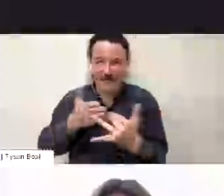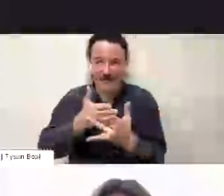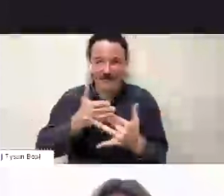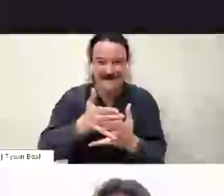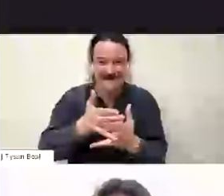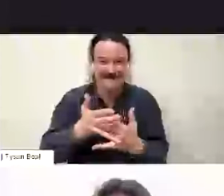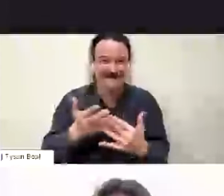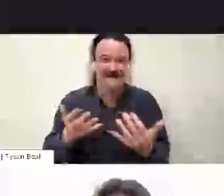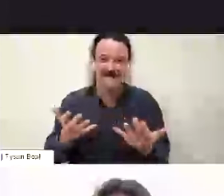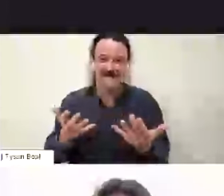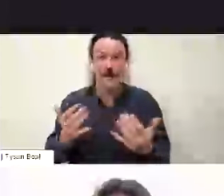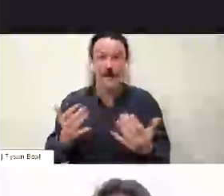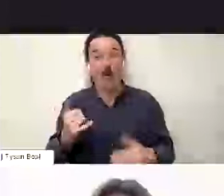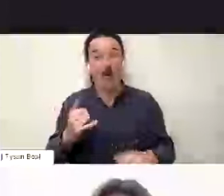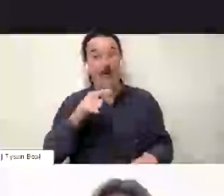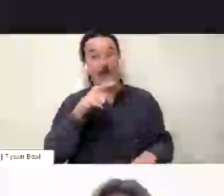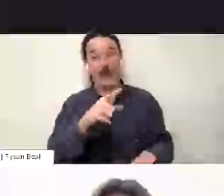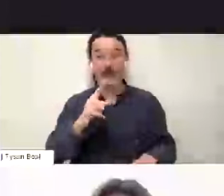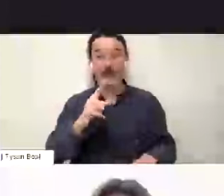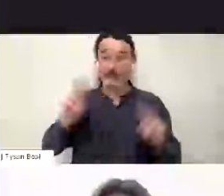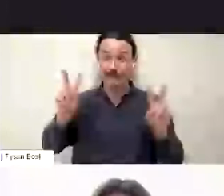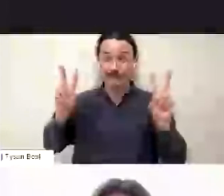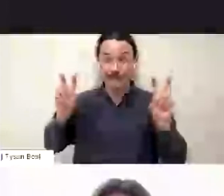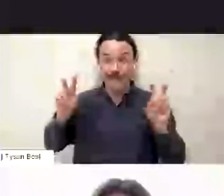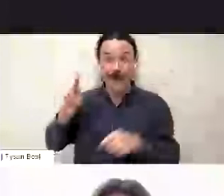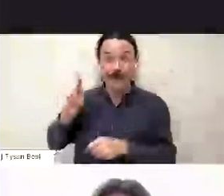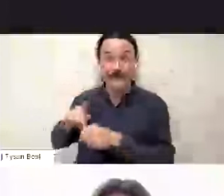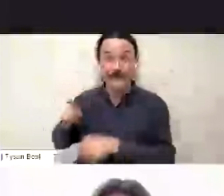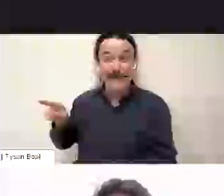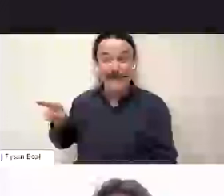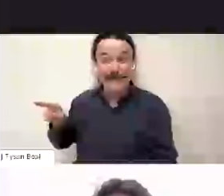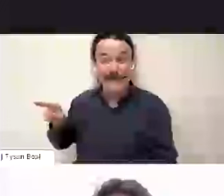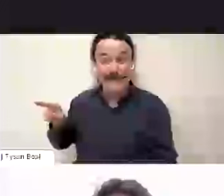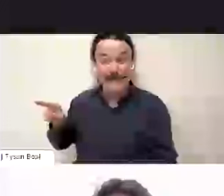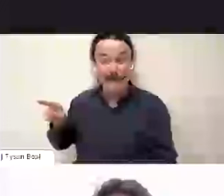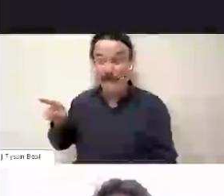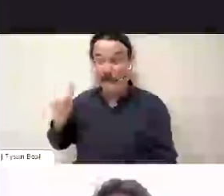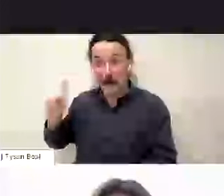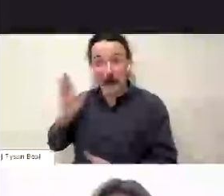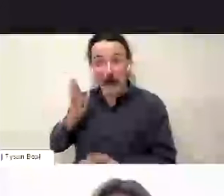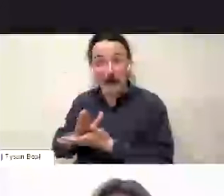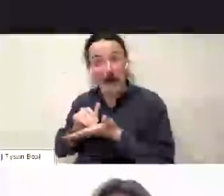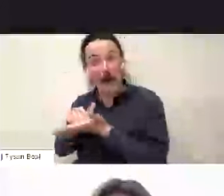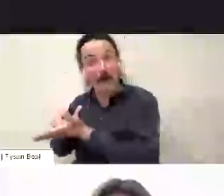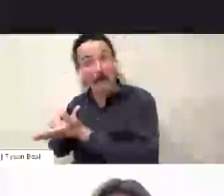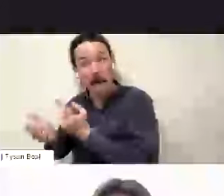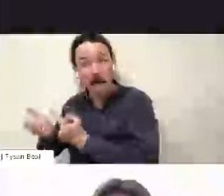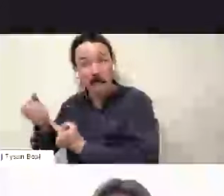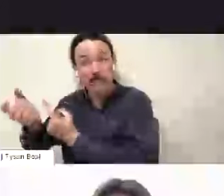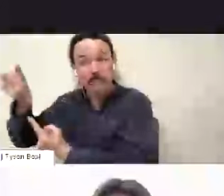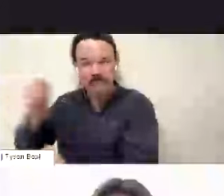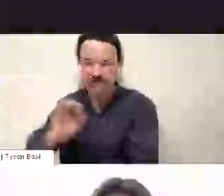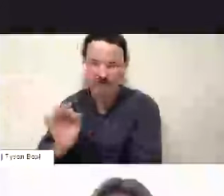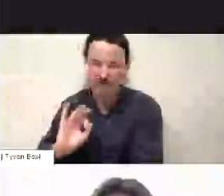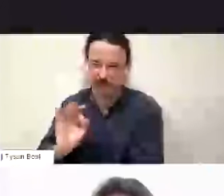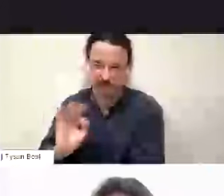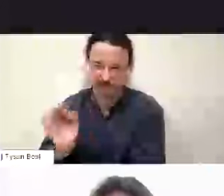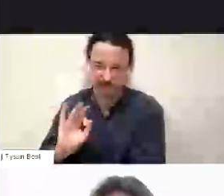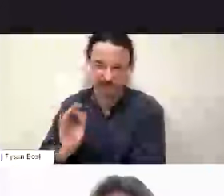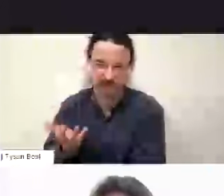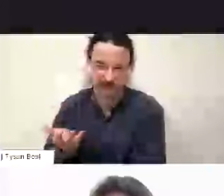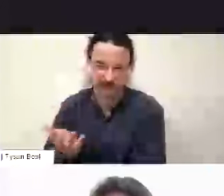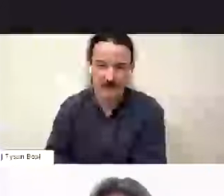considered participants in the scheme when they actually aren't getting any meaningful outcomes. So we've done a lot of work.